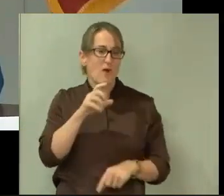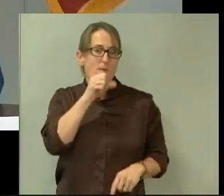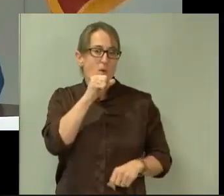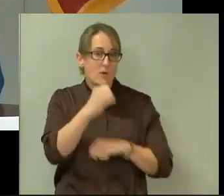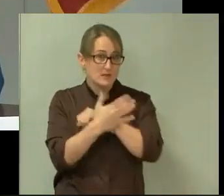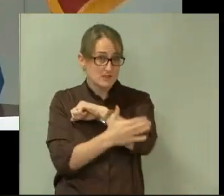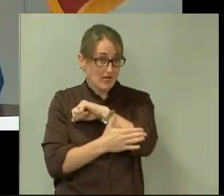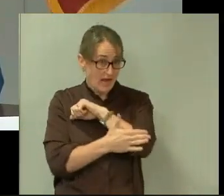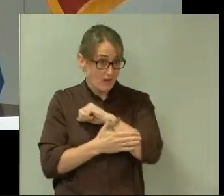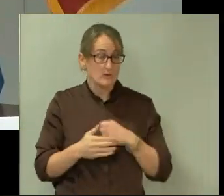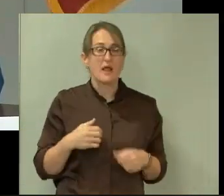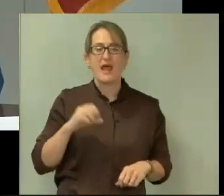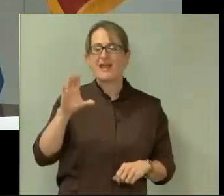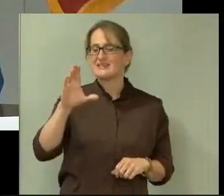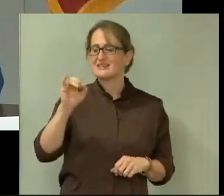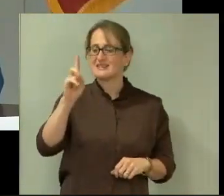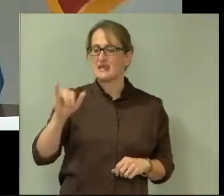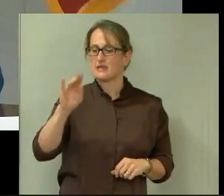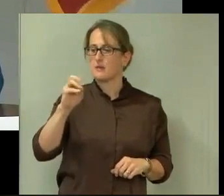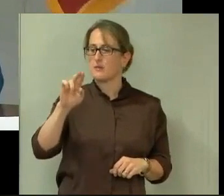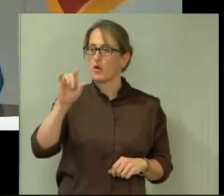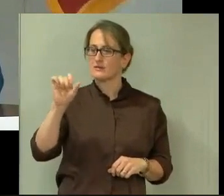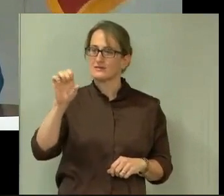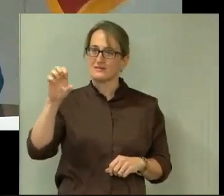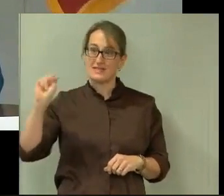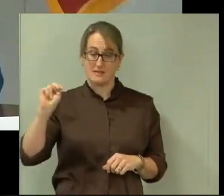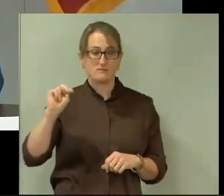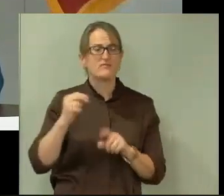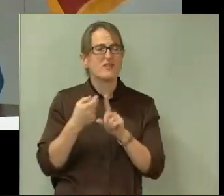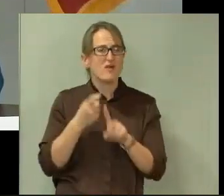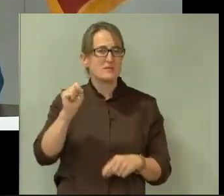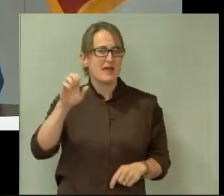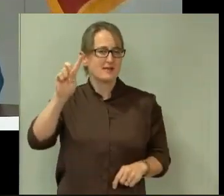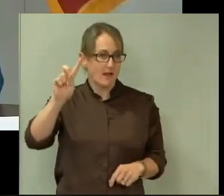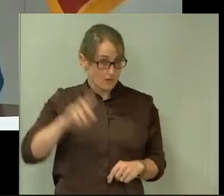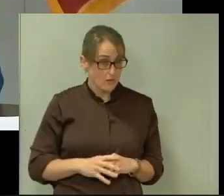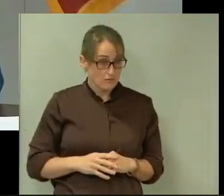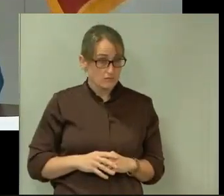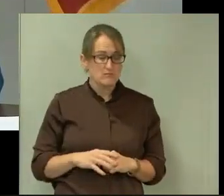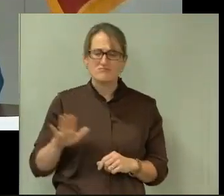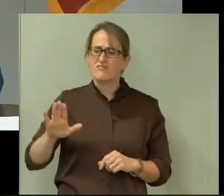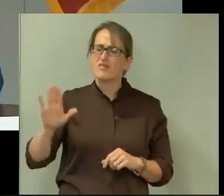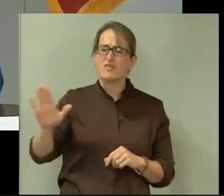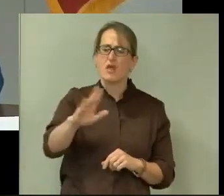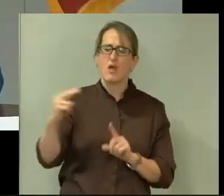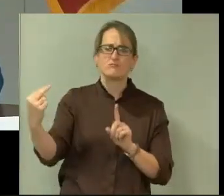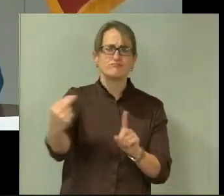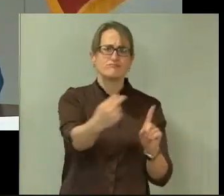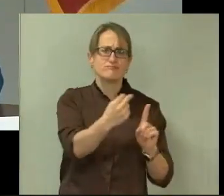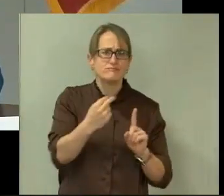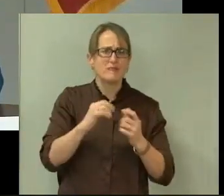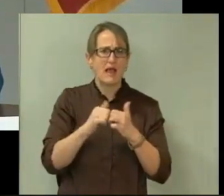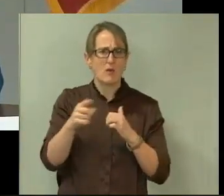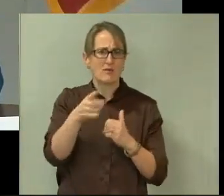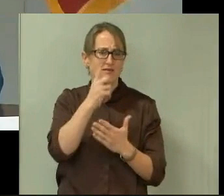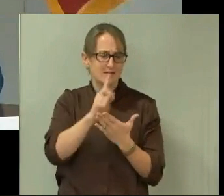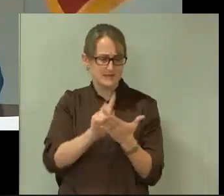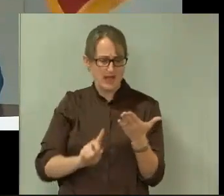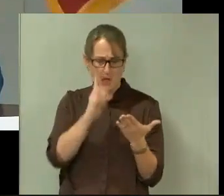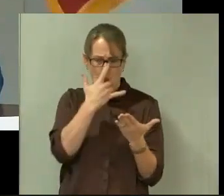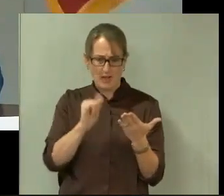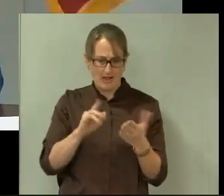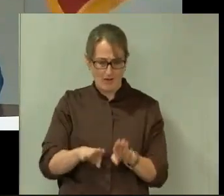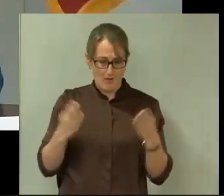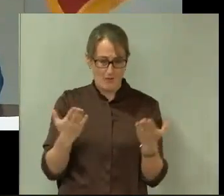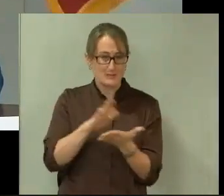Cindy Martin, a superintendent from San Diego. We've invited them to share from their perspectives how they would design school reopening,